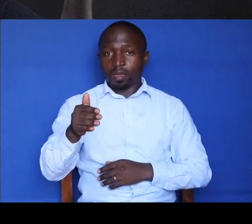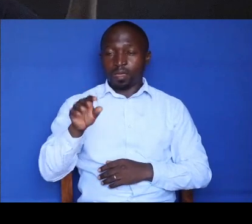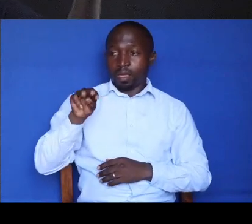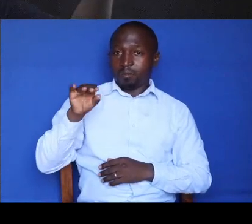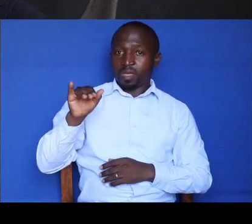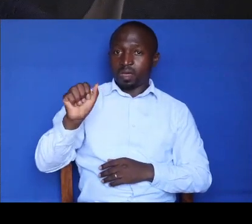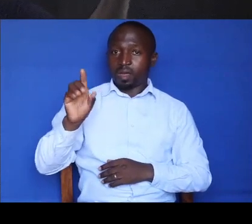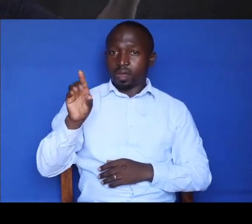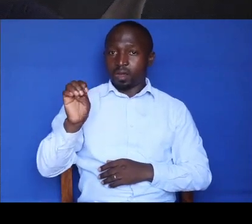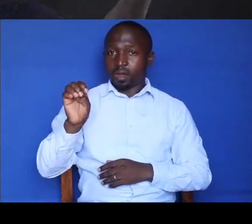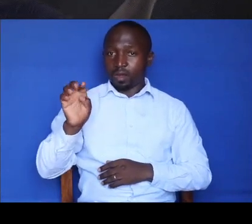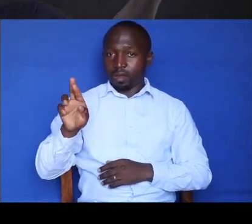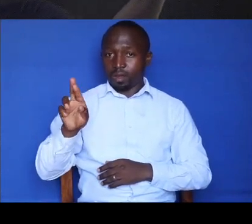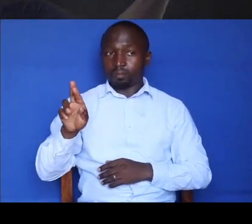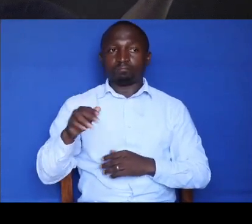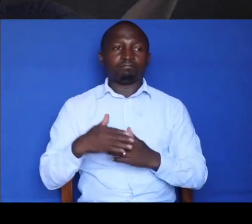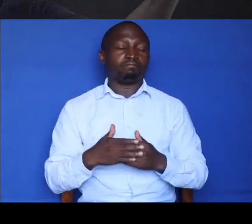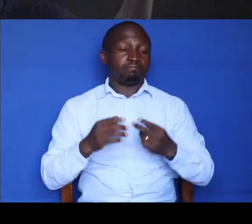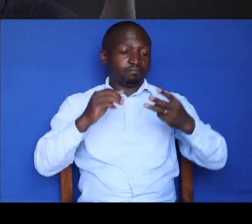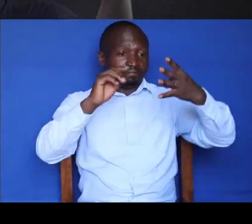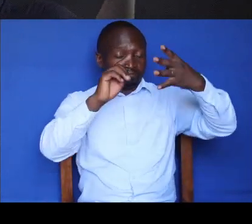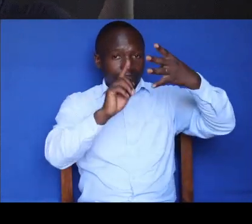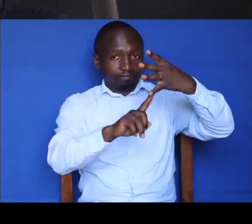river terraces.